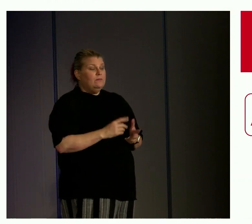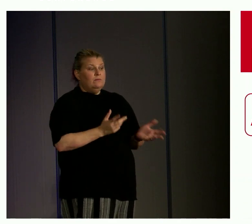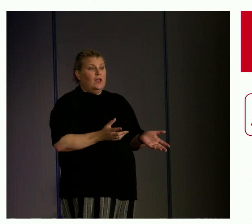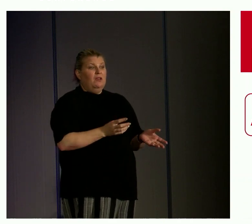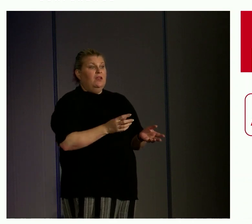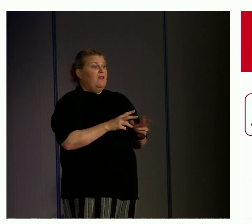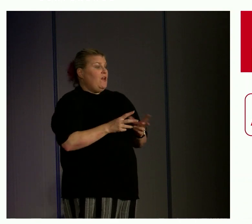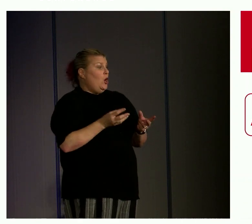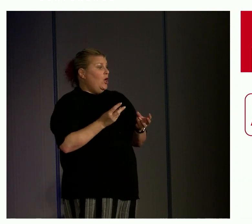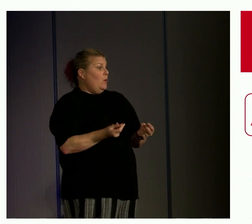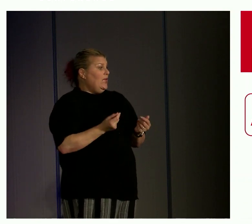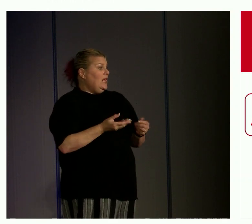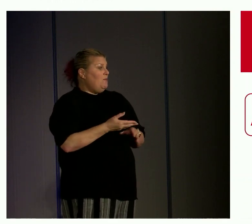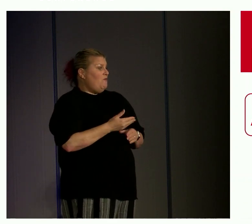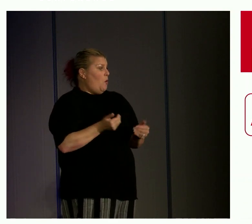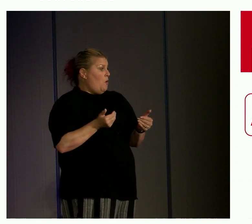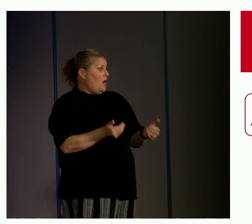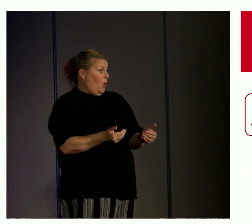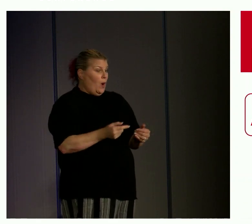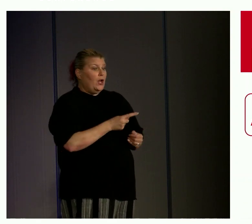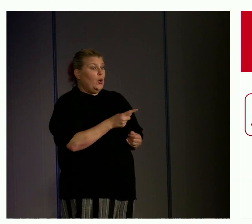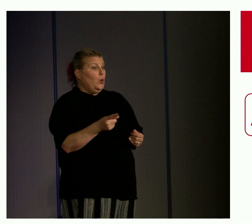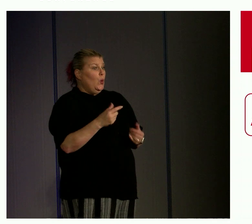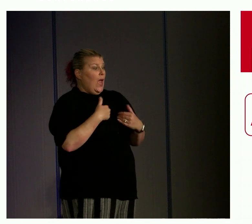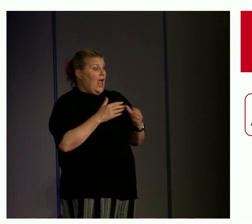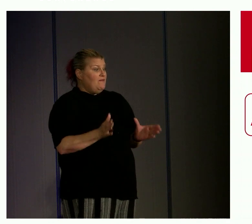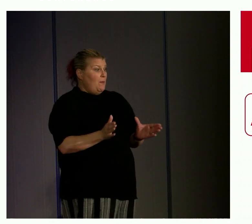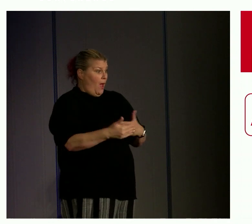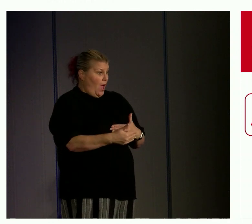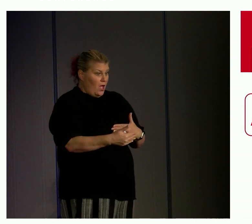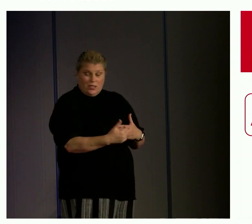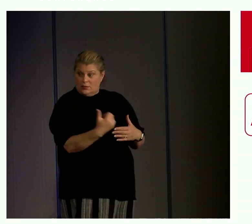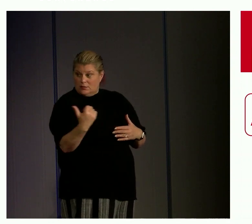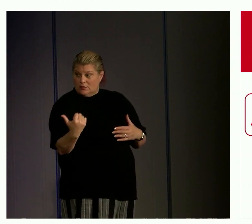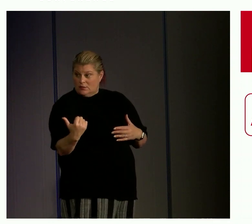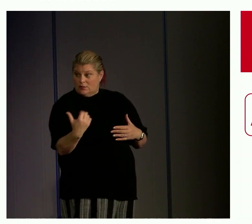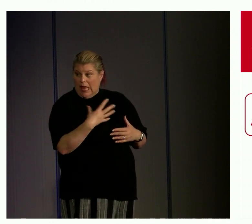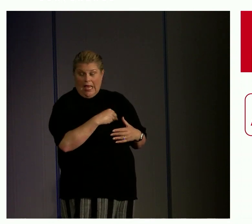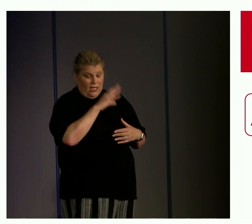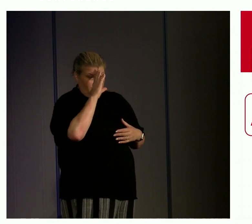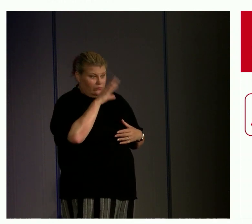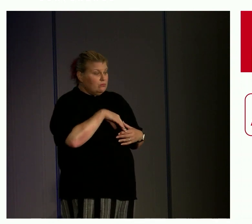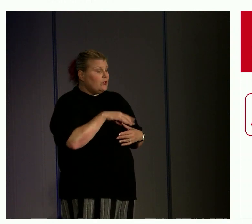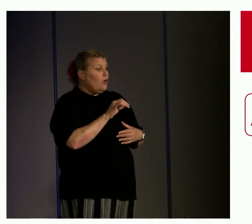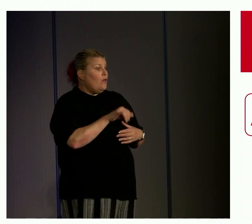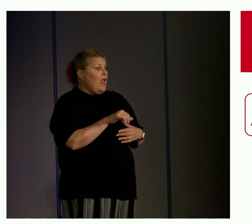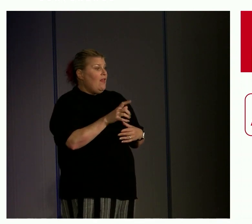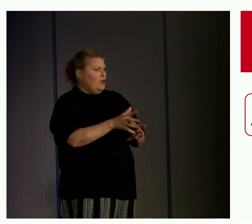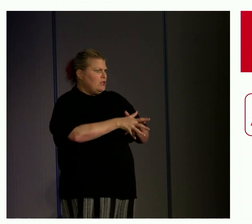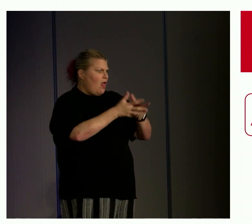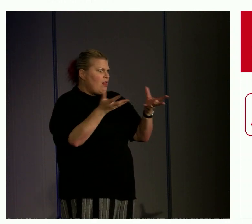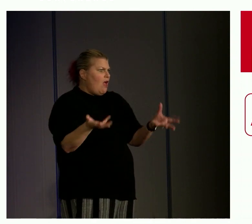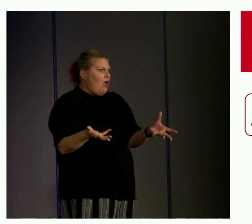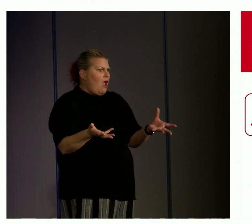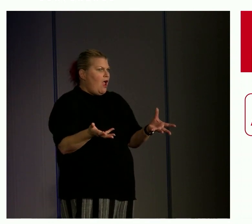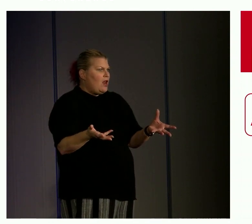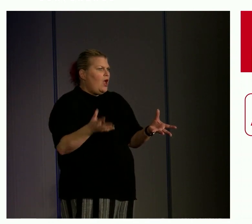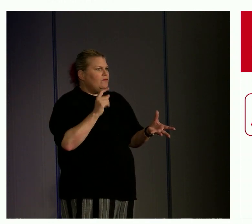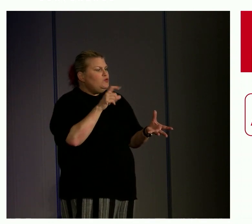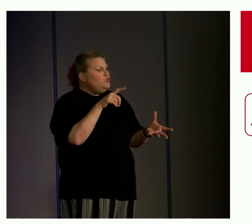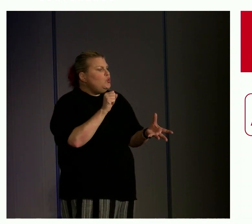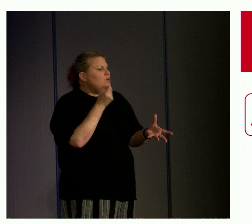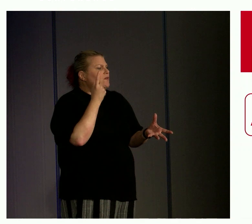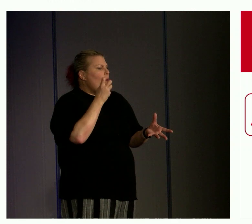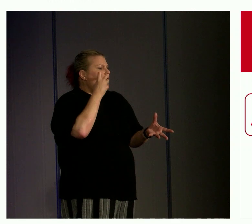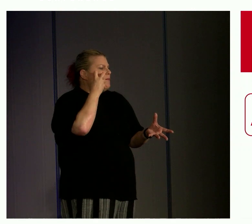very quickly before I go on, so you have the box, and in fact, you know that there are a lot of toy tools